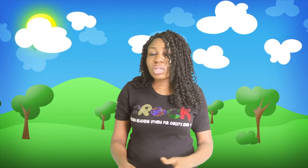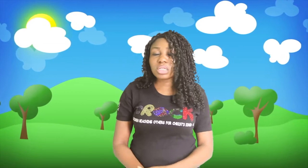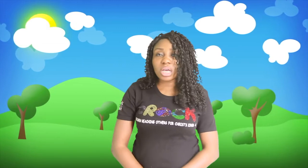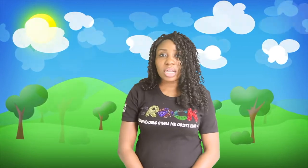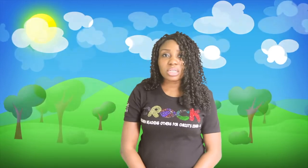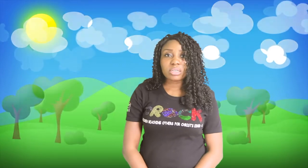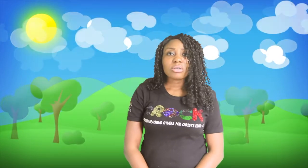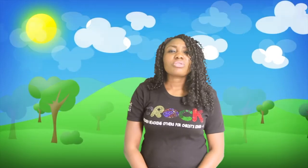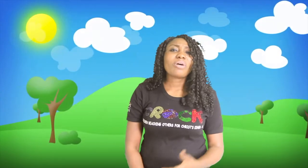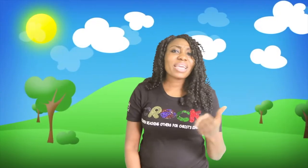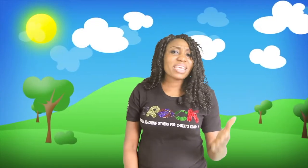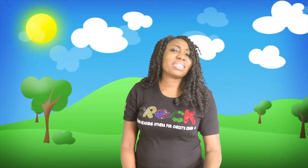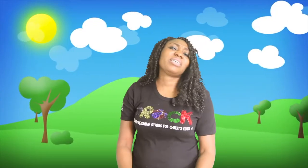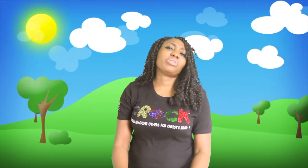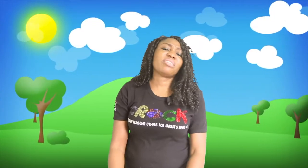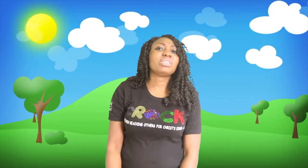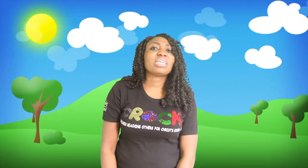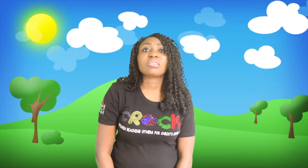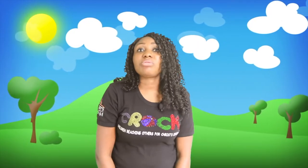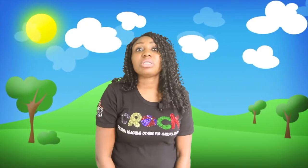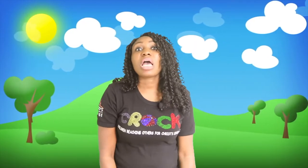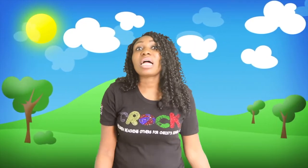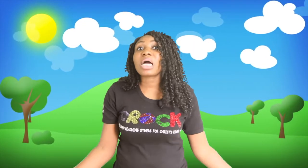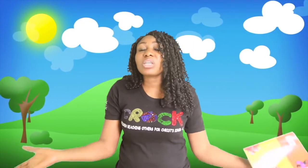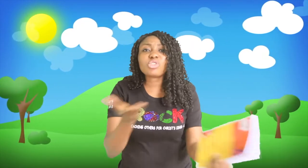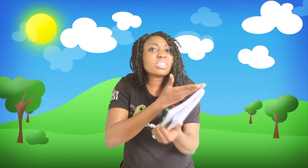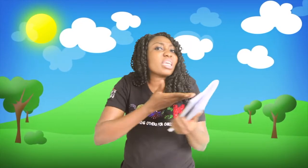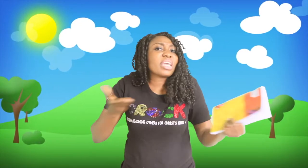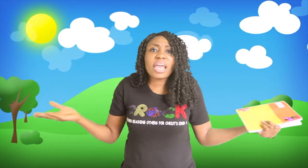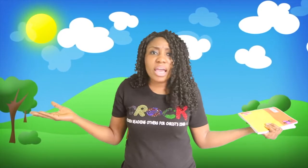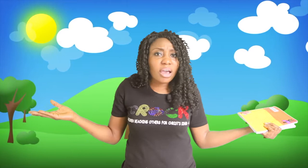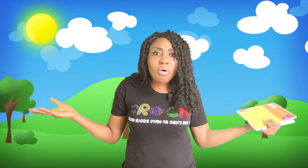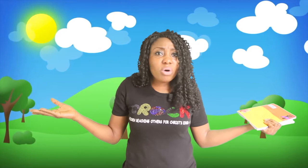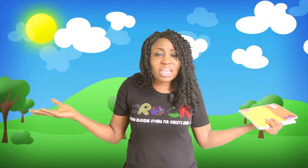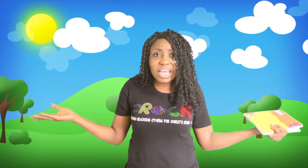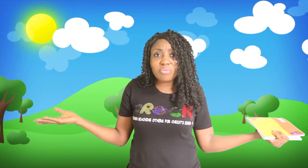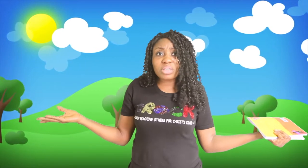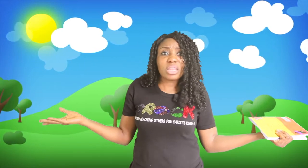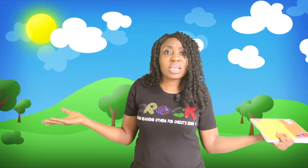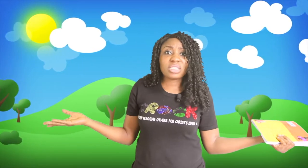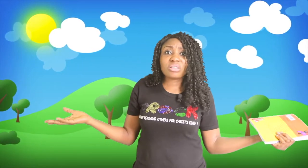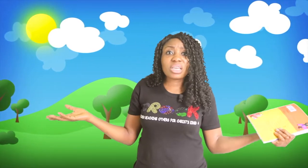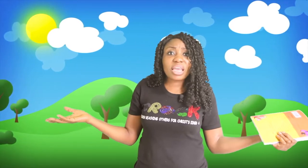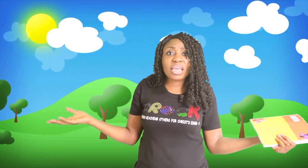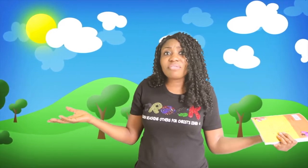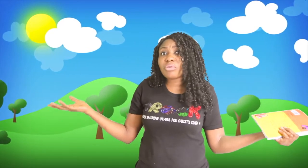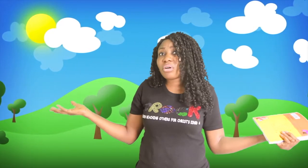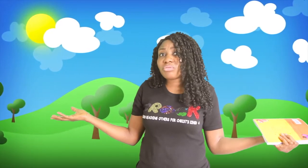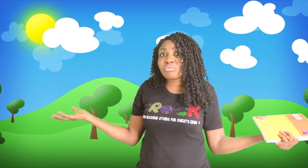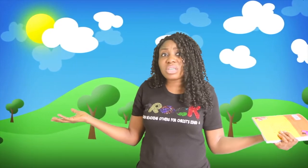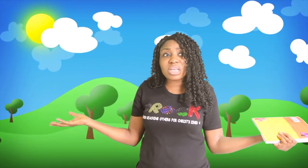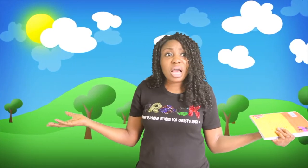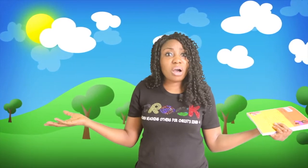That's really sad. So I guess he must have been desperate, and now he doesn't care what anyone thinks. He doesn't care if